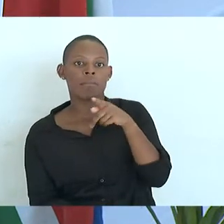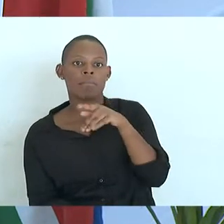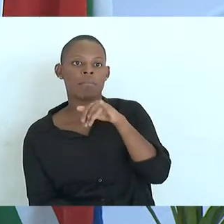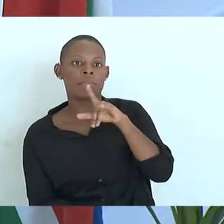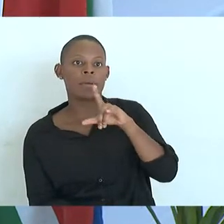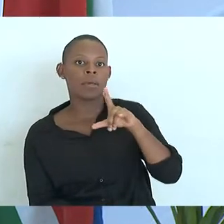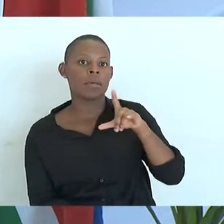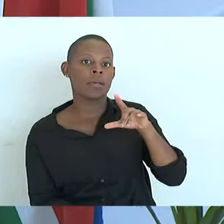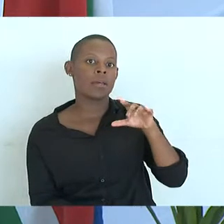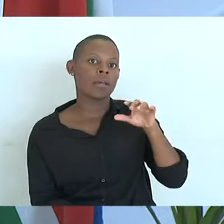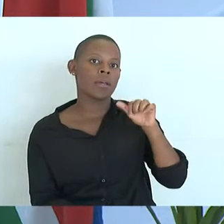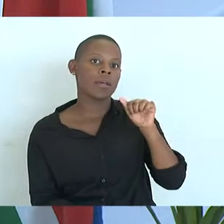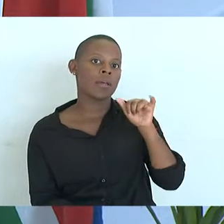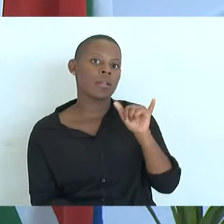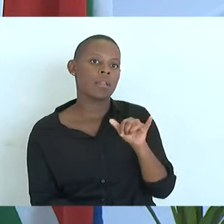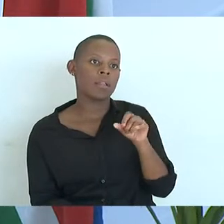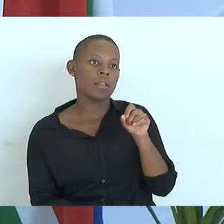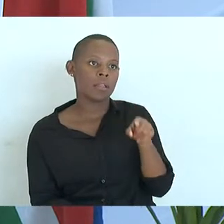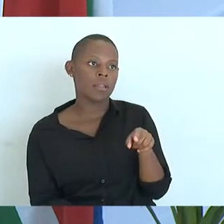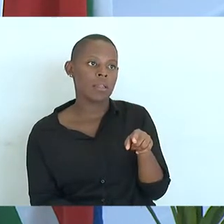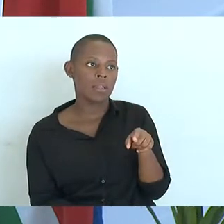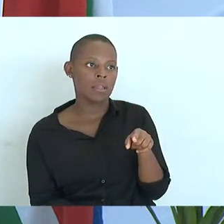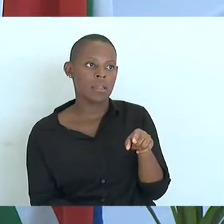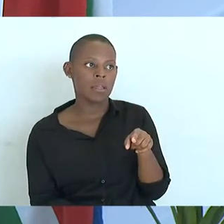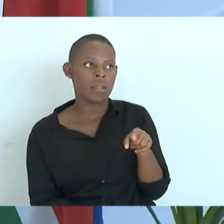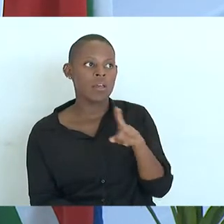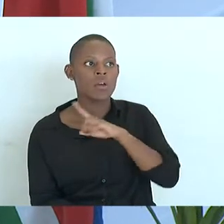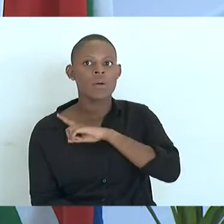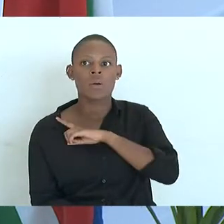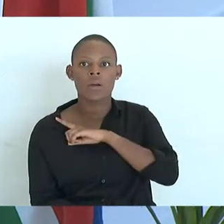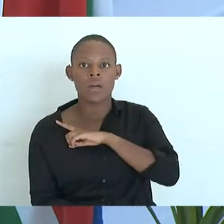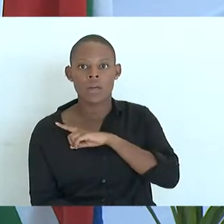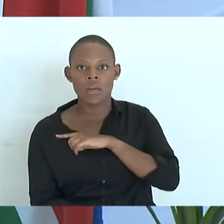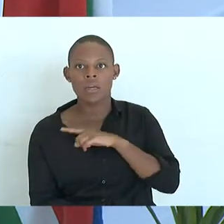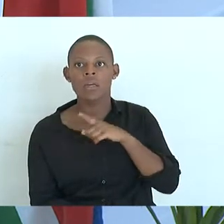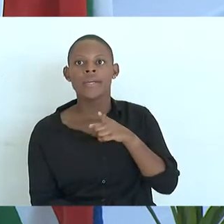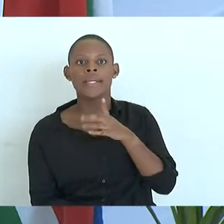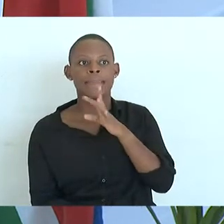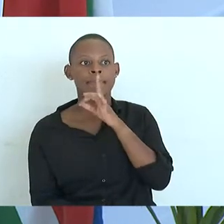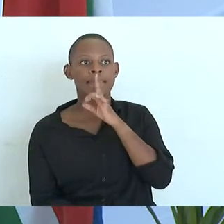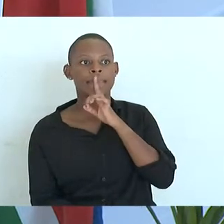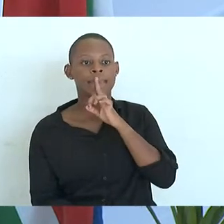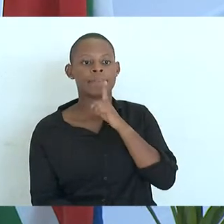ngiyabheka ngabuka bona ukuthi angisale sengingena wona ukuthi kusathulekile.